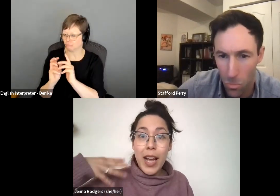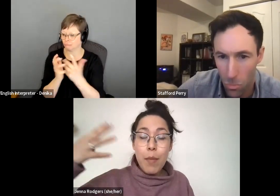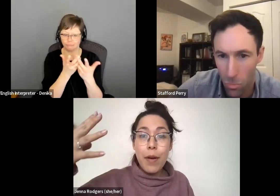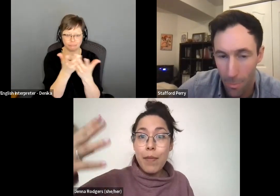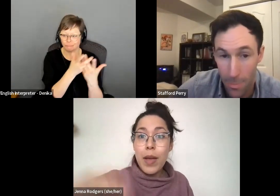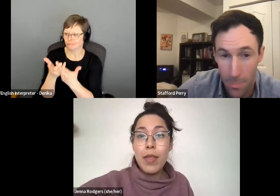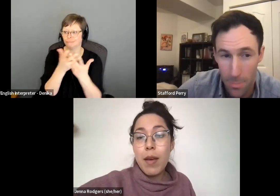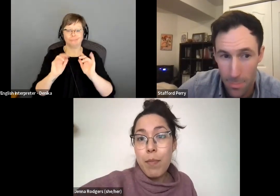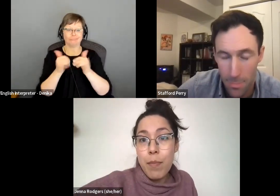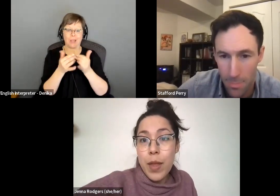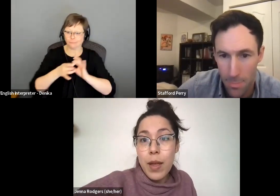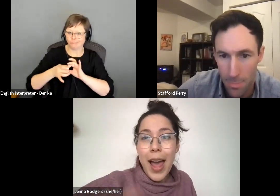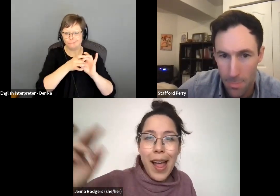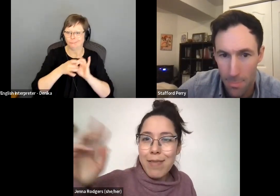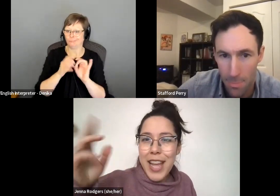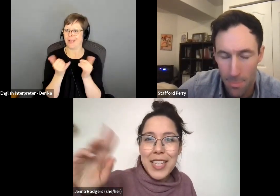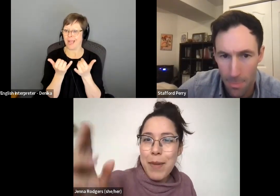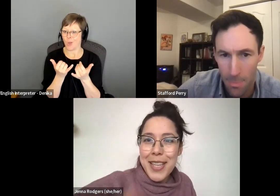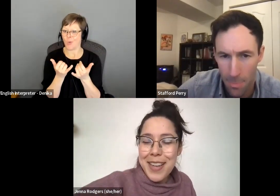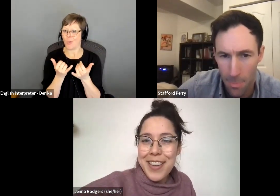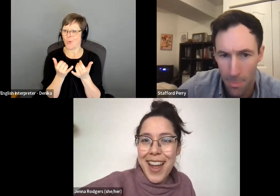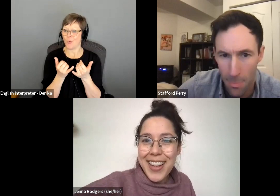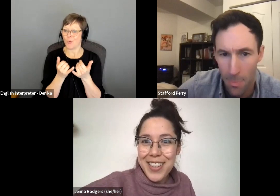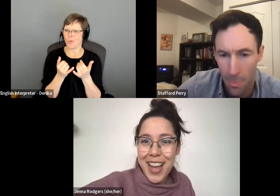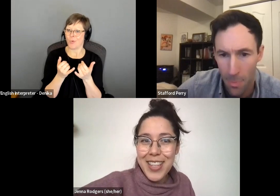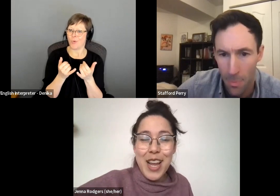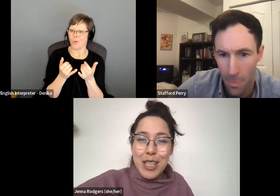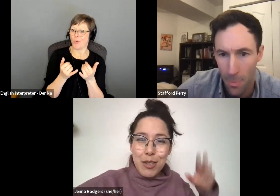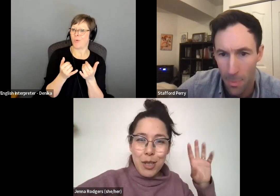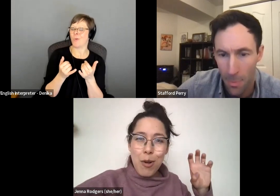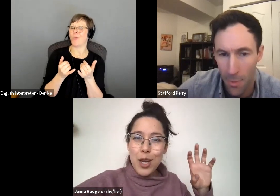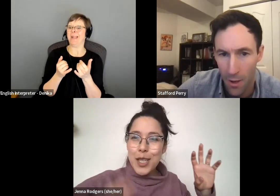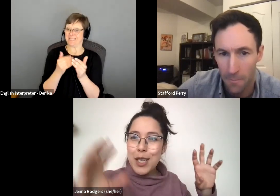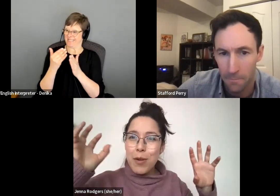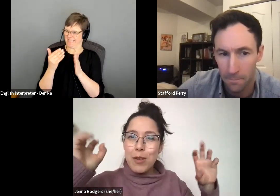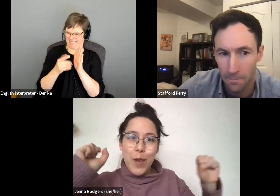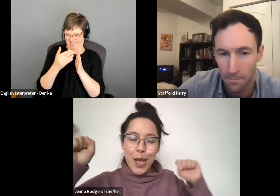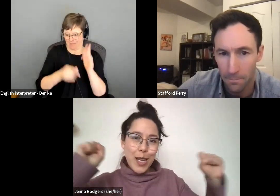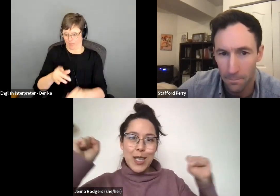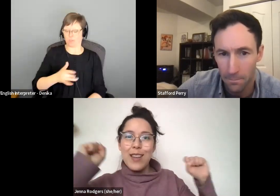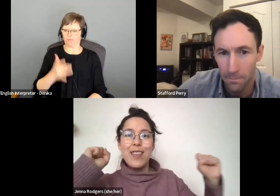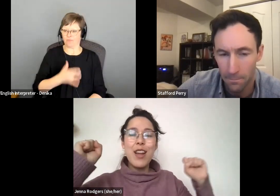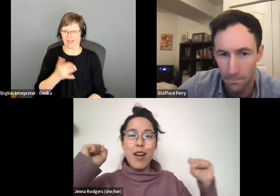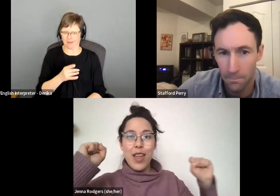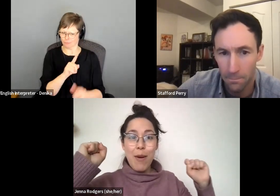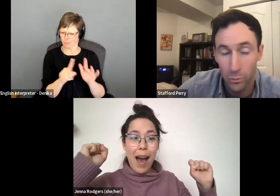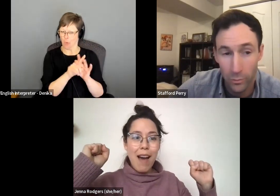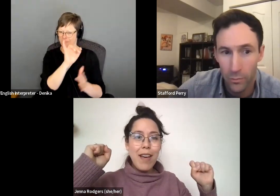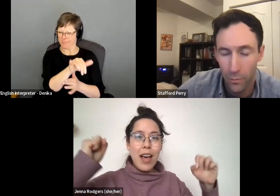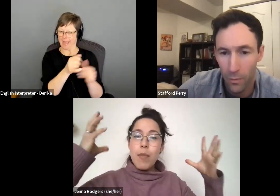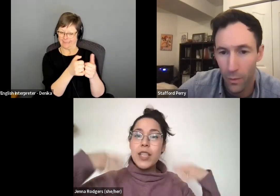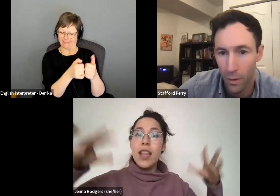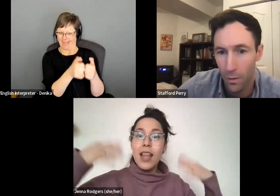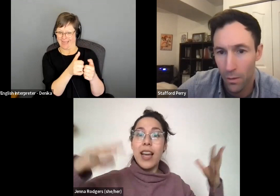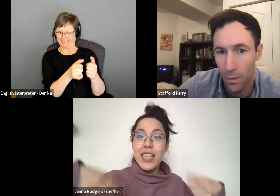are bubbling up in the text message exercise. So still hold on to some of those feelings that you